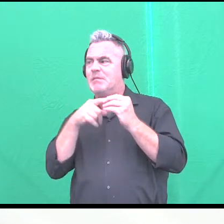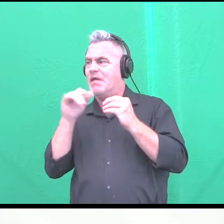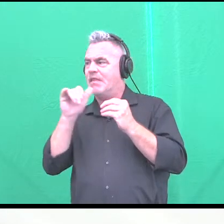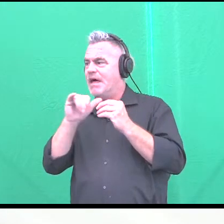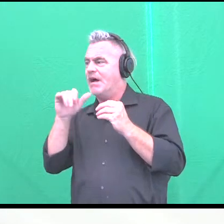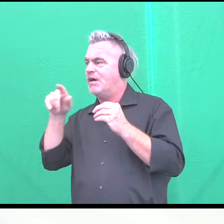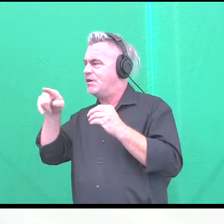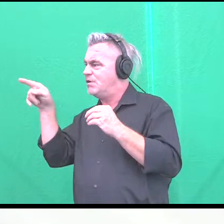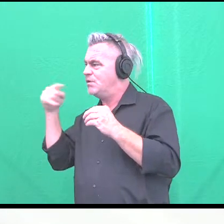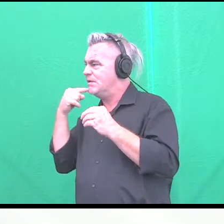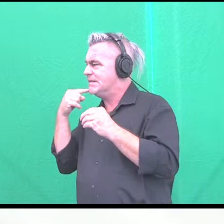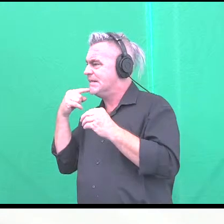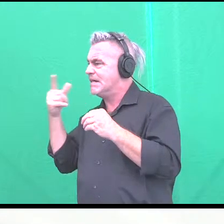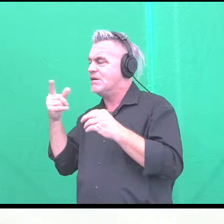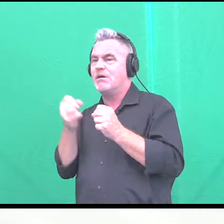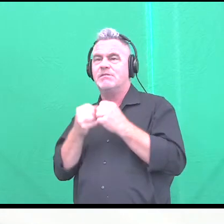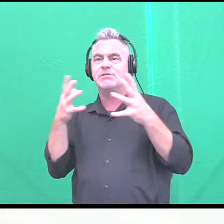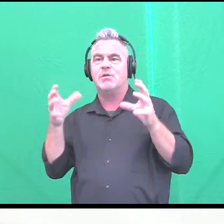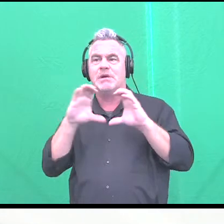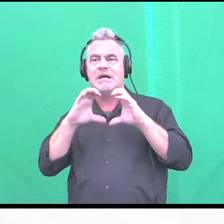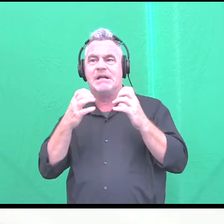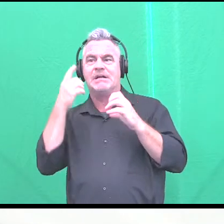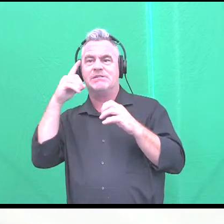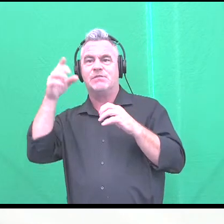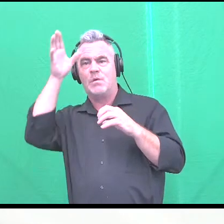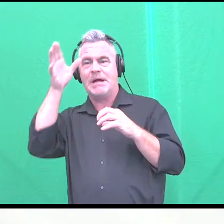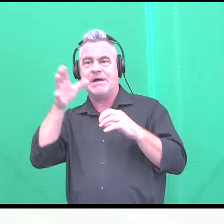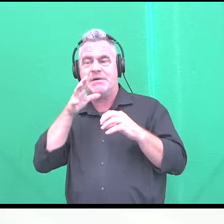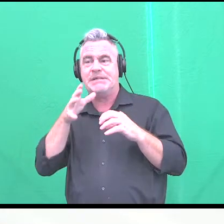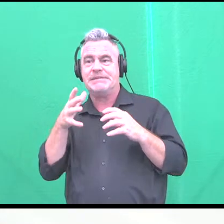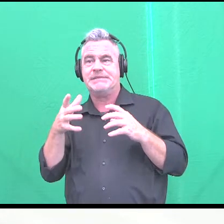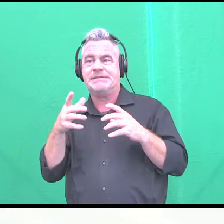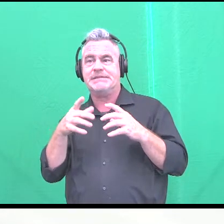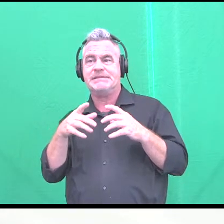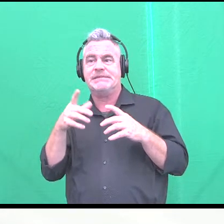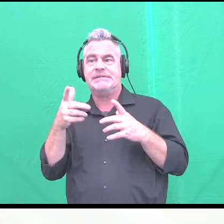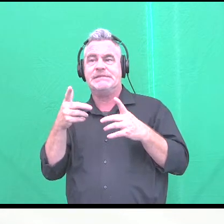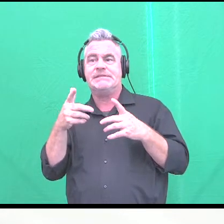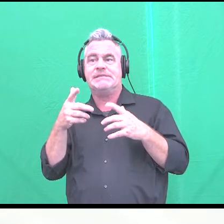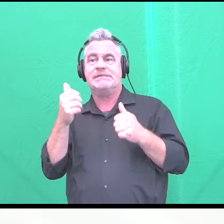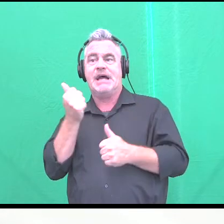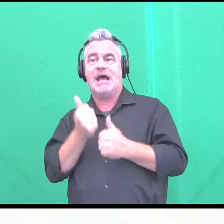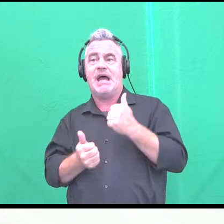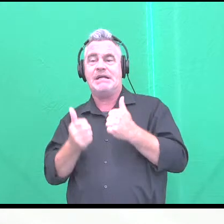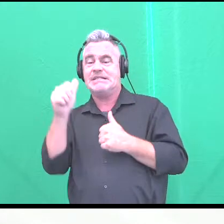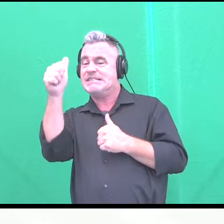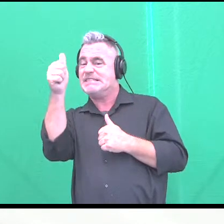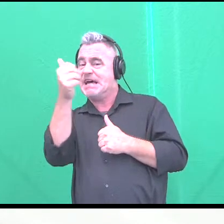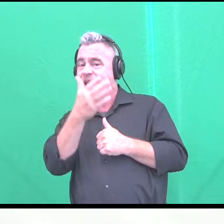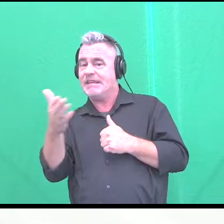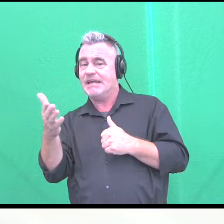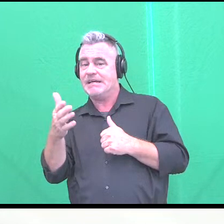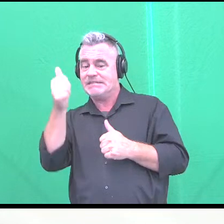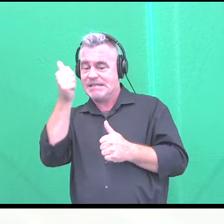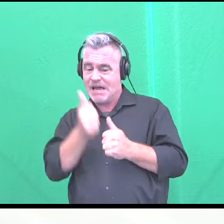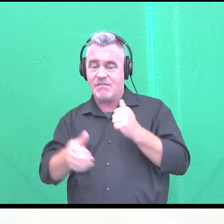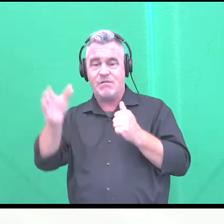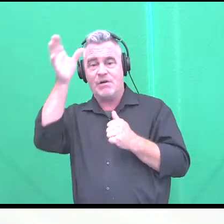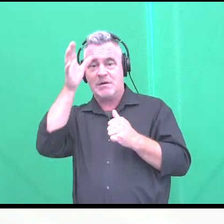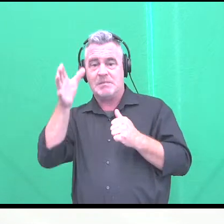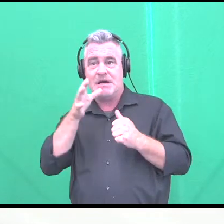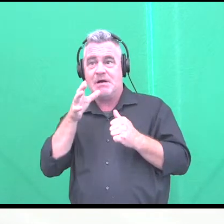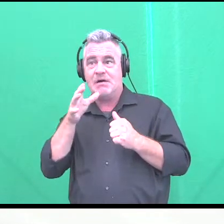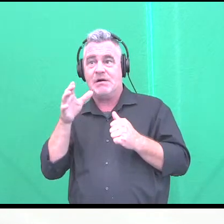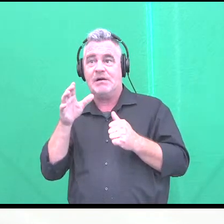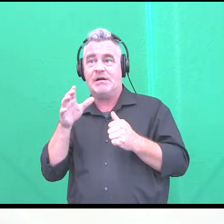We have so many classes for parents, 10 things that every parent should know. I think I need to go back before I become a